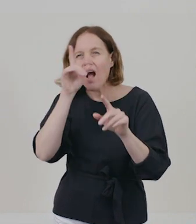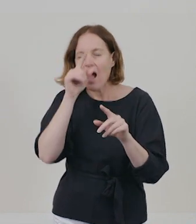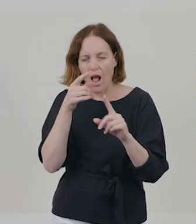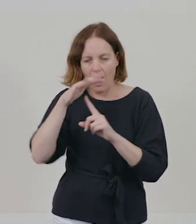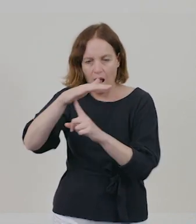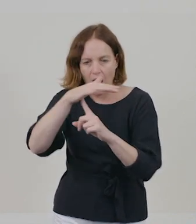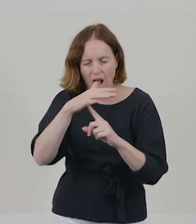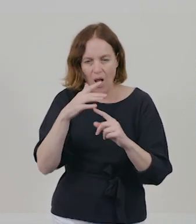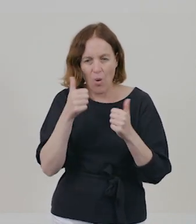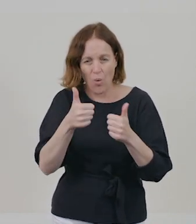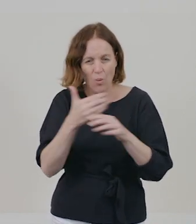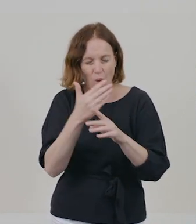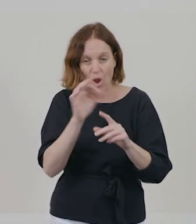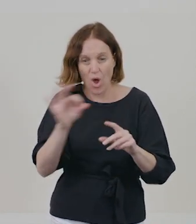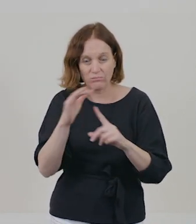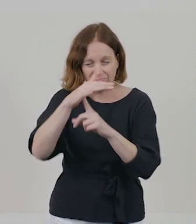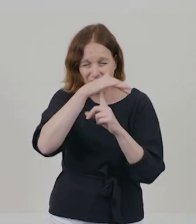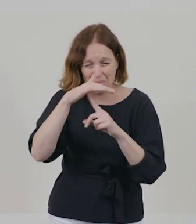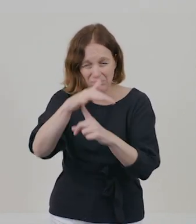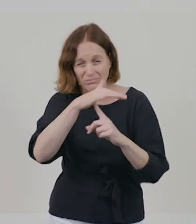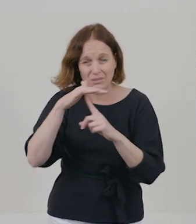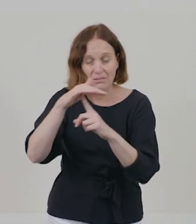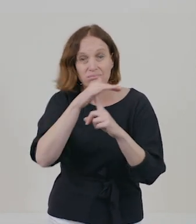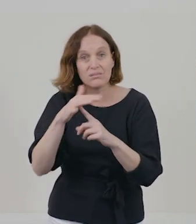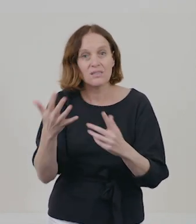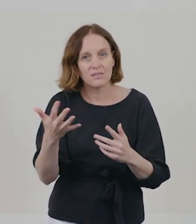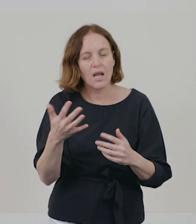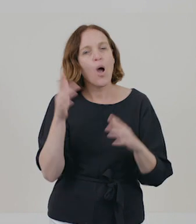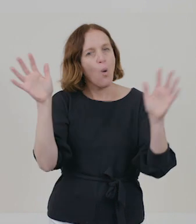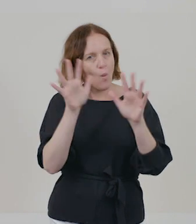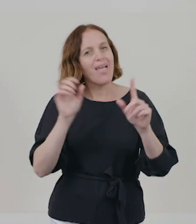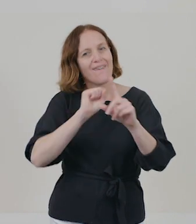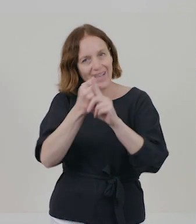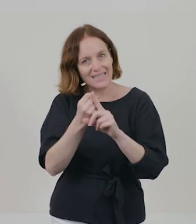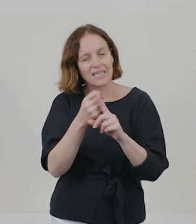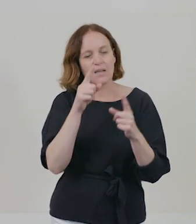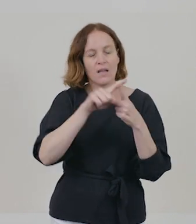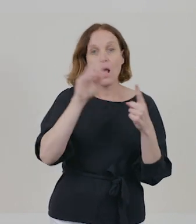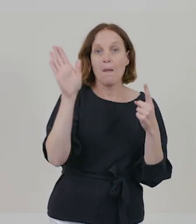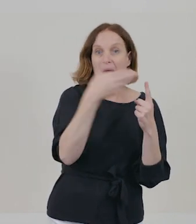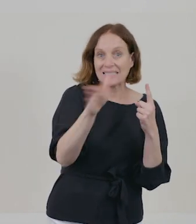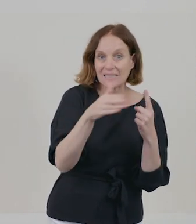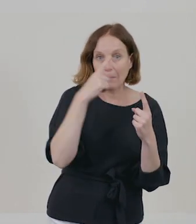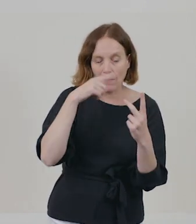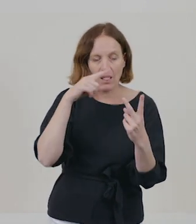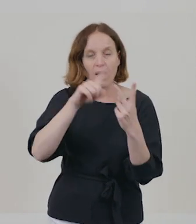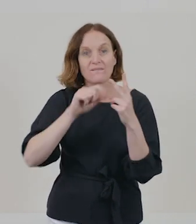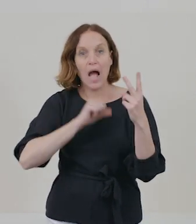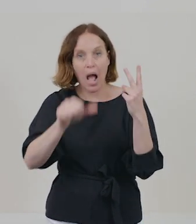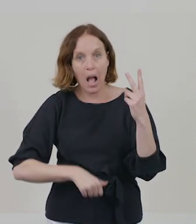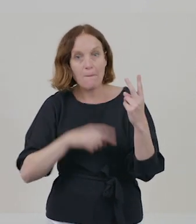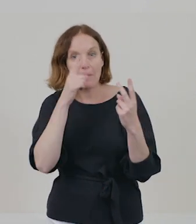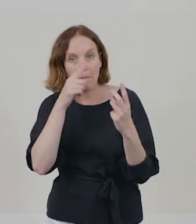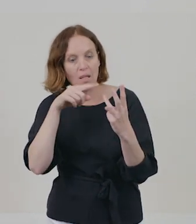would affect the aircraft when they're flying it. Today, we explored how weather affects the work of painters, farmers